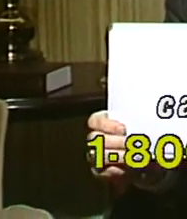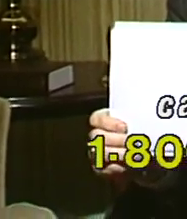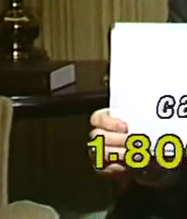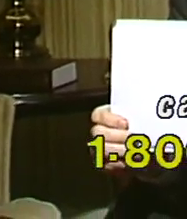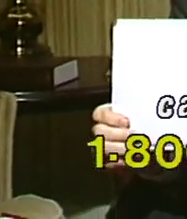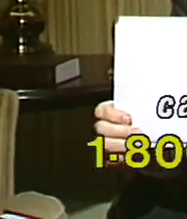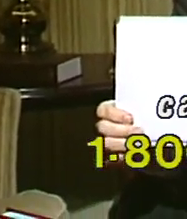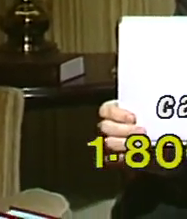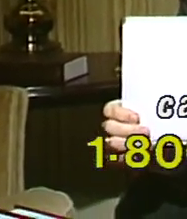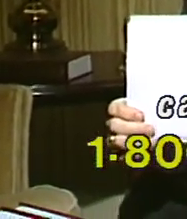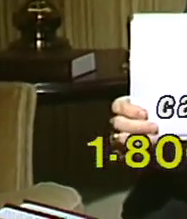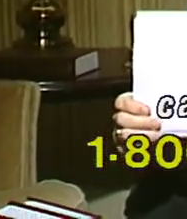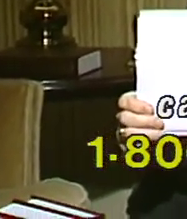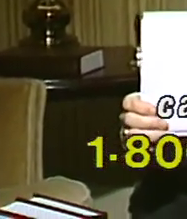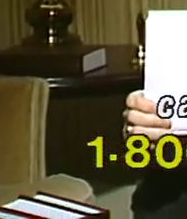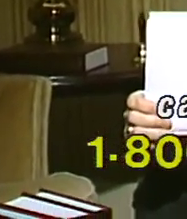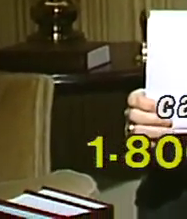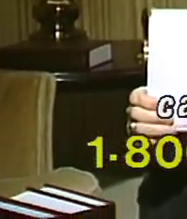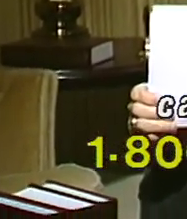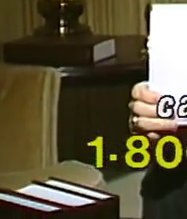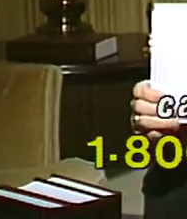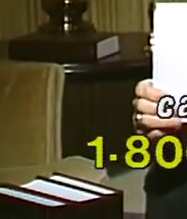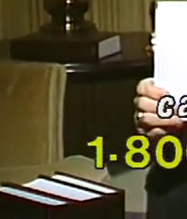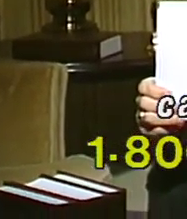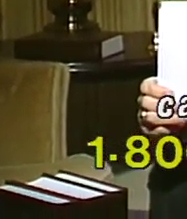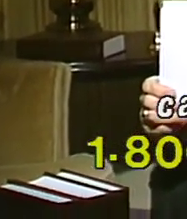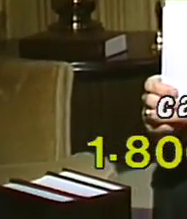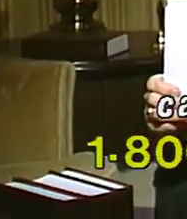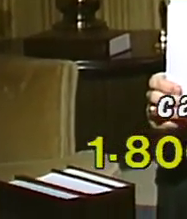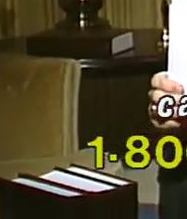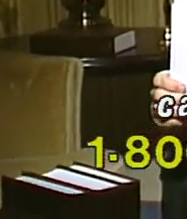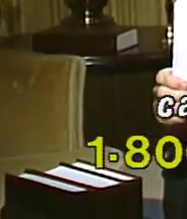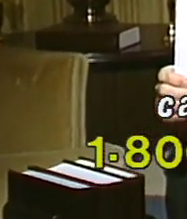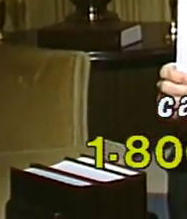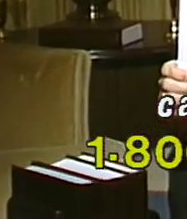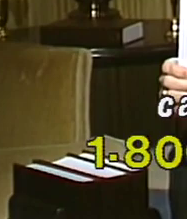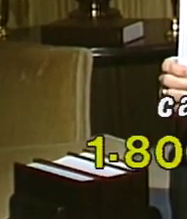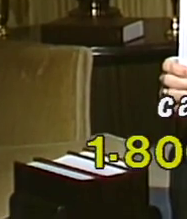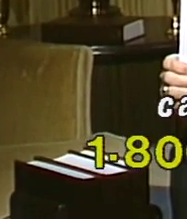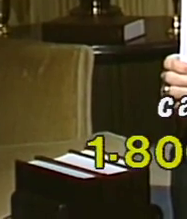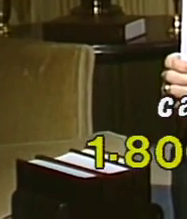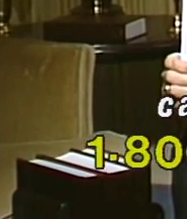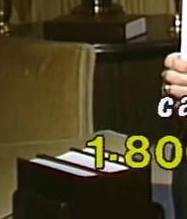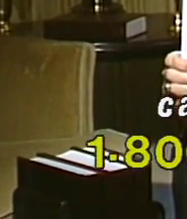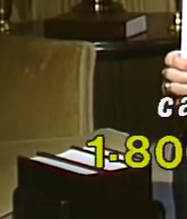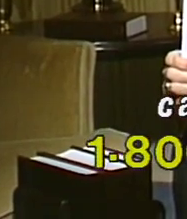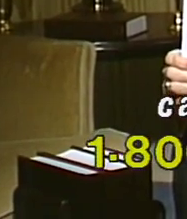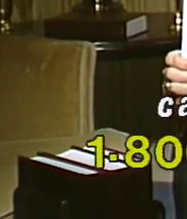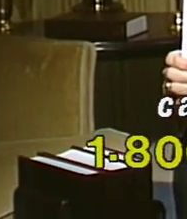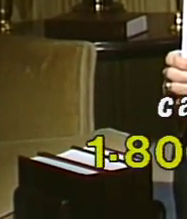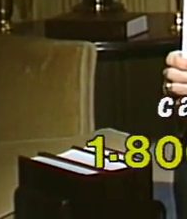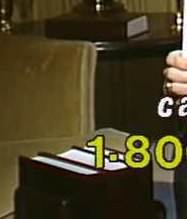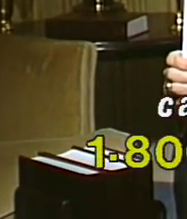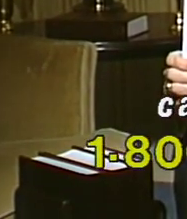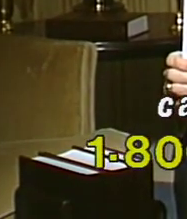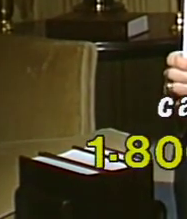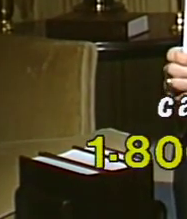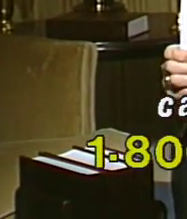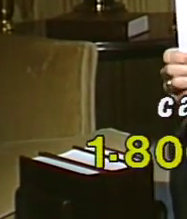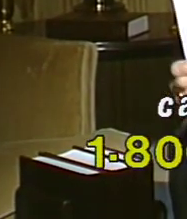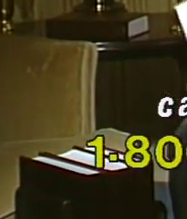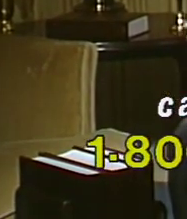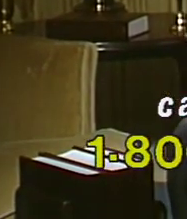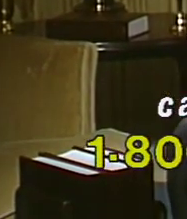Faith Partner Package. I'll ship it by UPS. You'll have it at your door in 3 to 5 days. What's inside this package? Well, I'll show